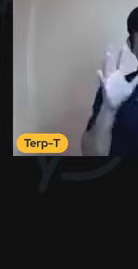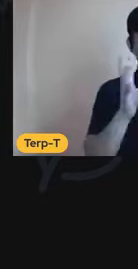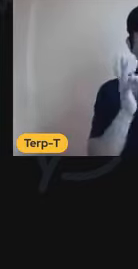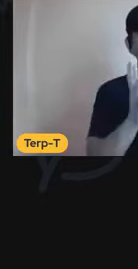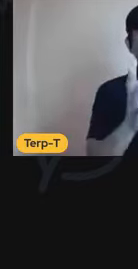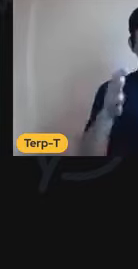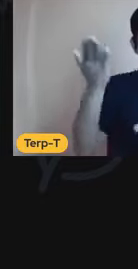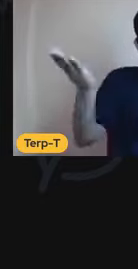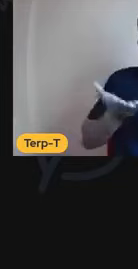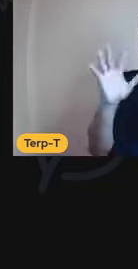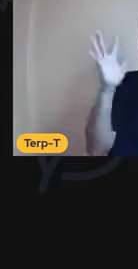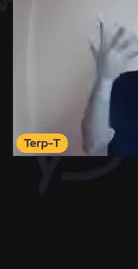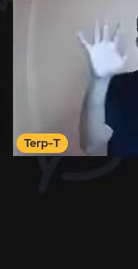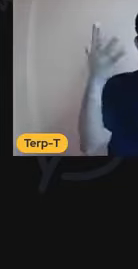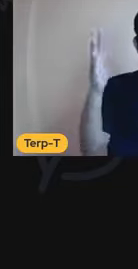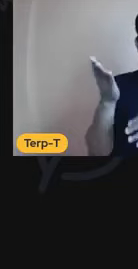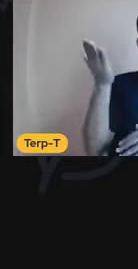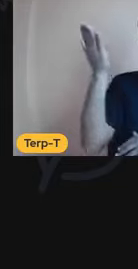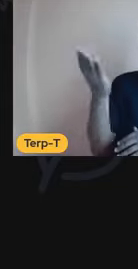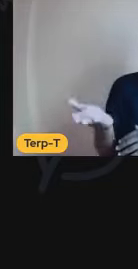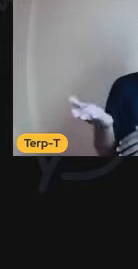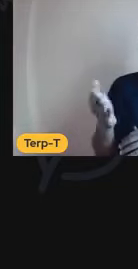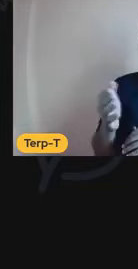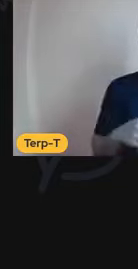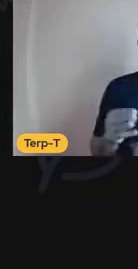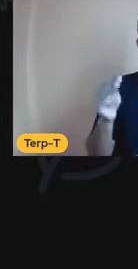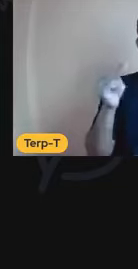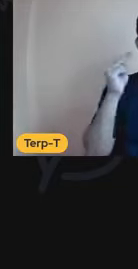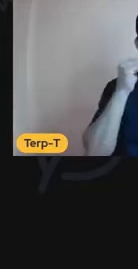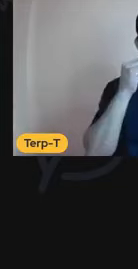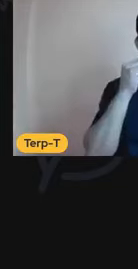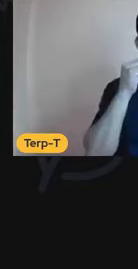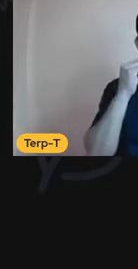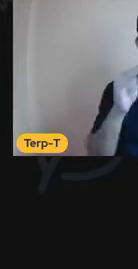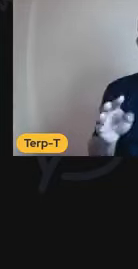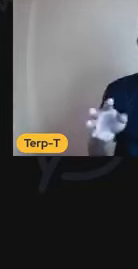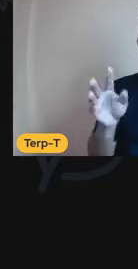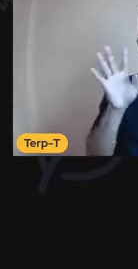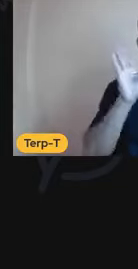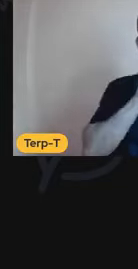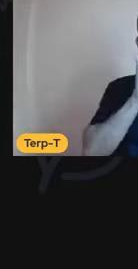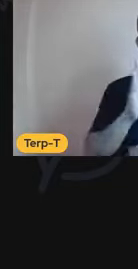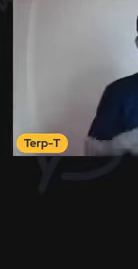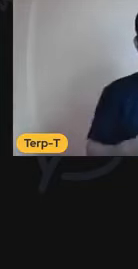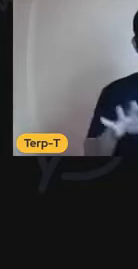warm applause to Forester Mona Lisa Labitoria Pisteras.